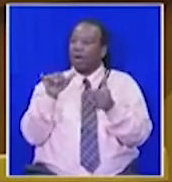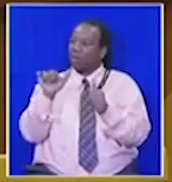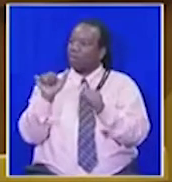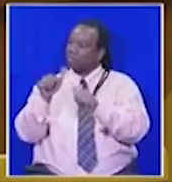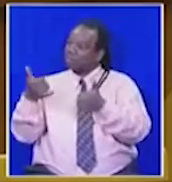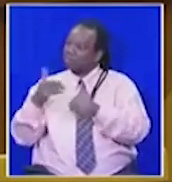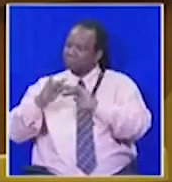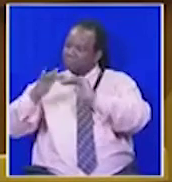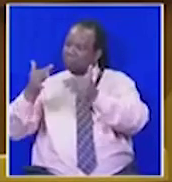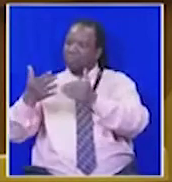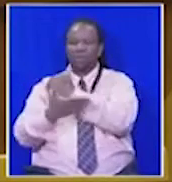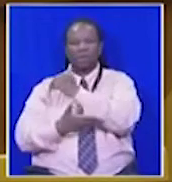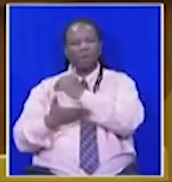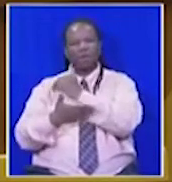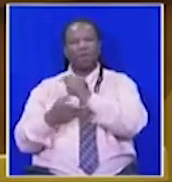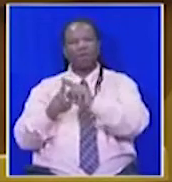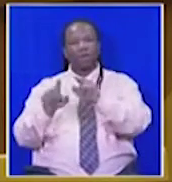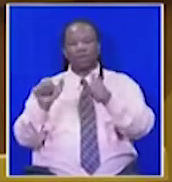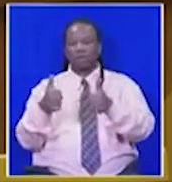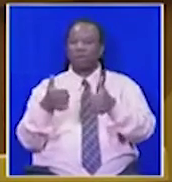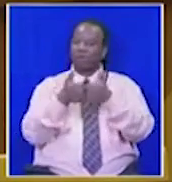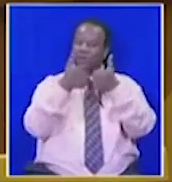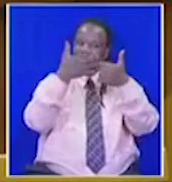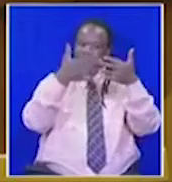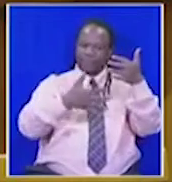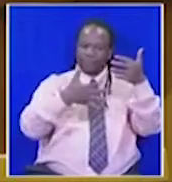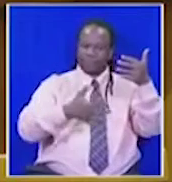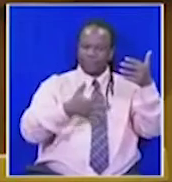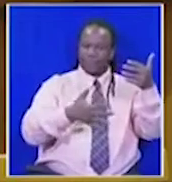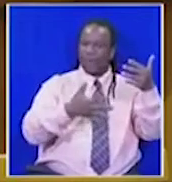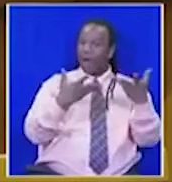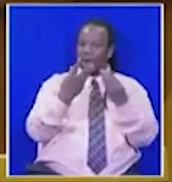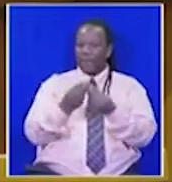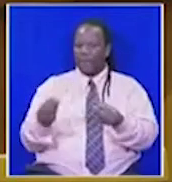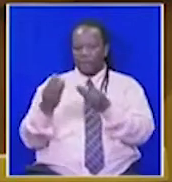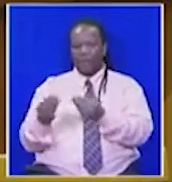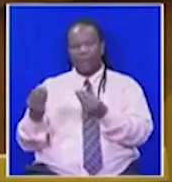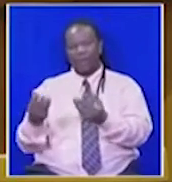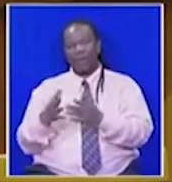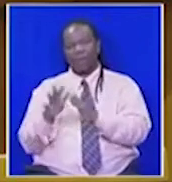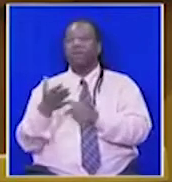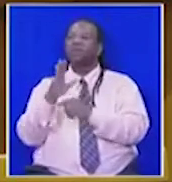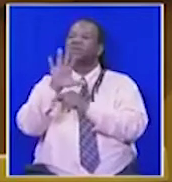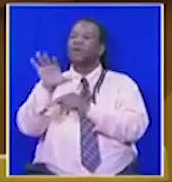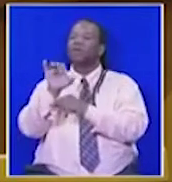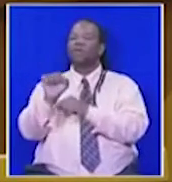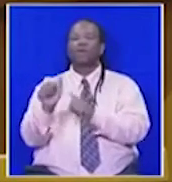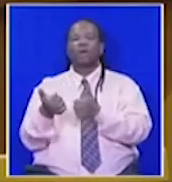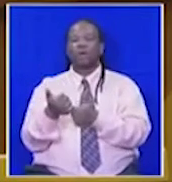country whilst we look at a variety of challenges that we actually have to deal with. We said that South Africa is a